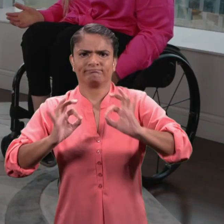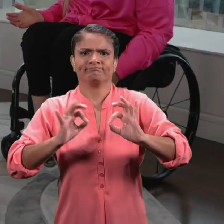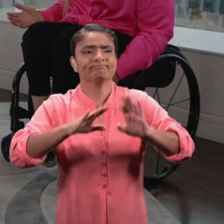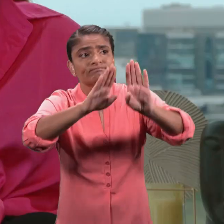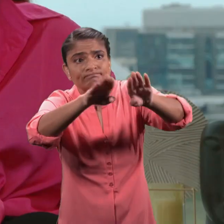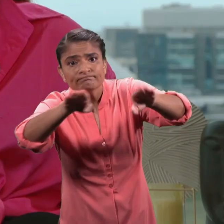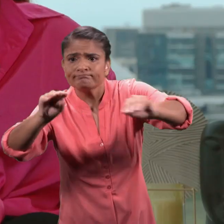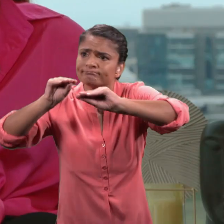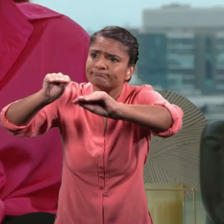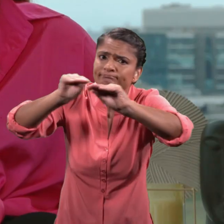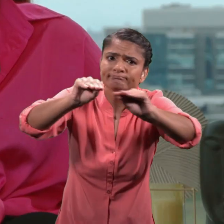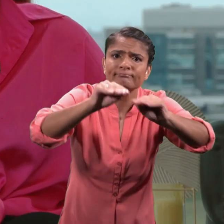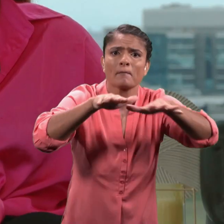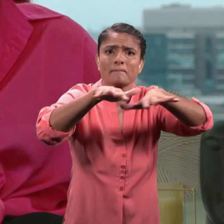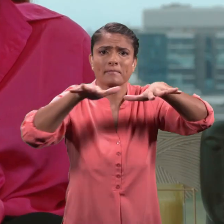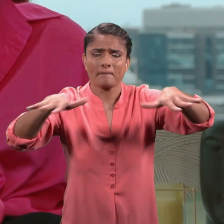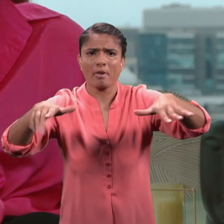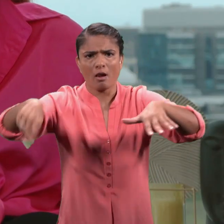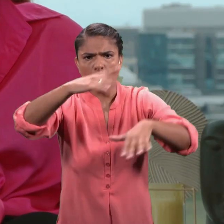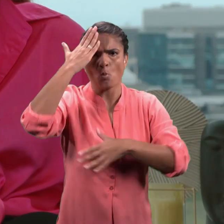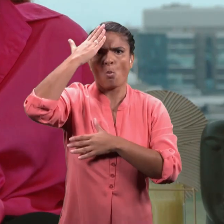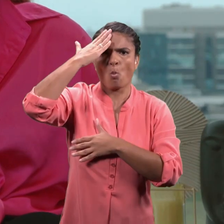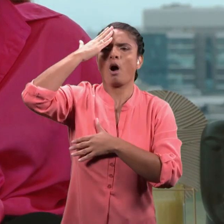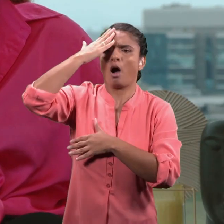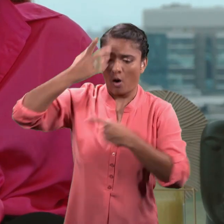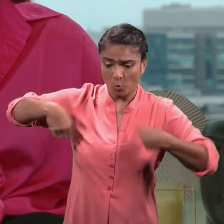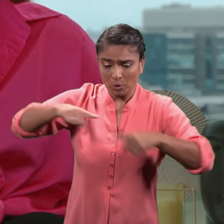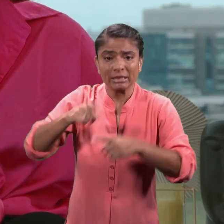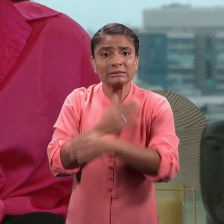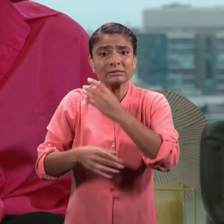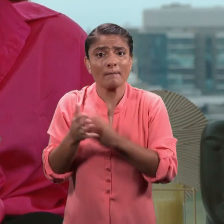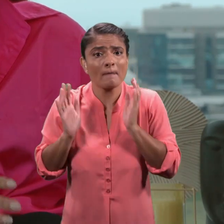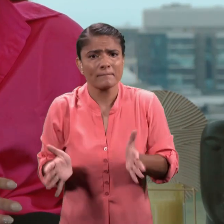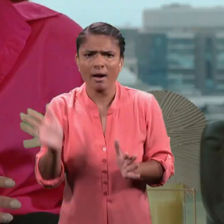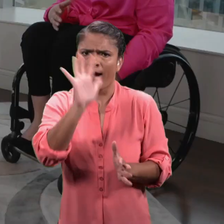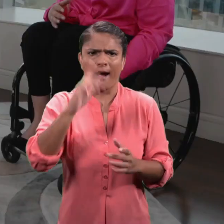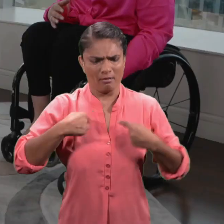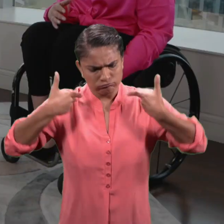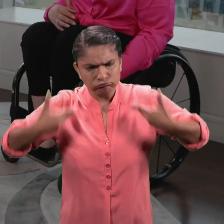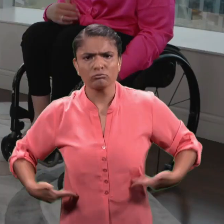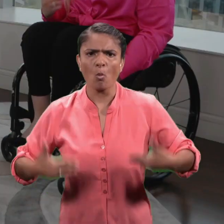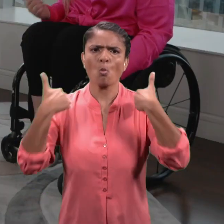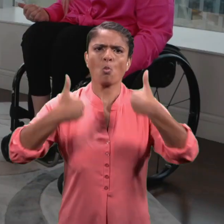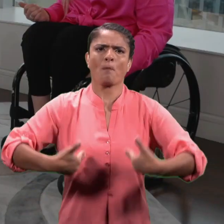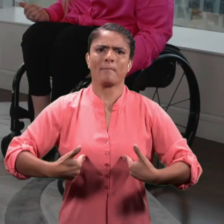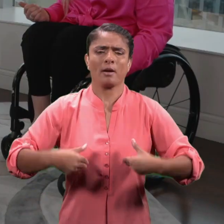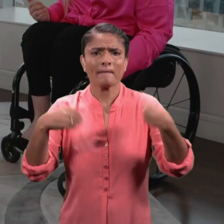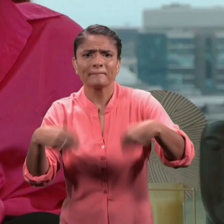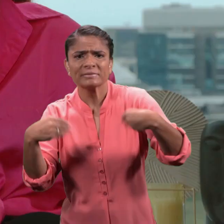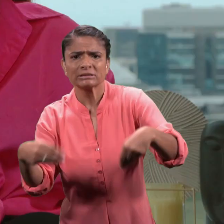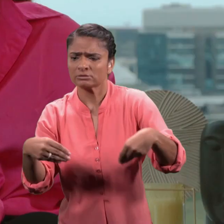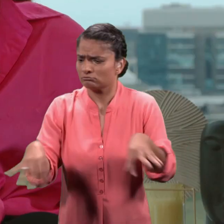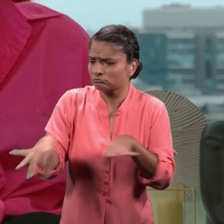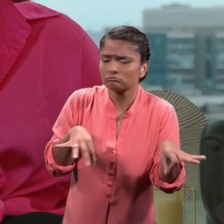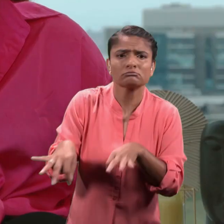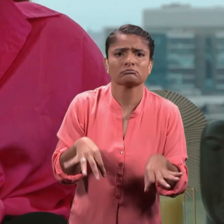right here. We're talking about it, we're educating people out there, we're showing them that we're more than our disability. We show them we're successful in life,